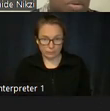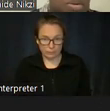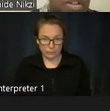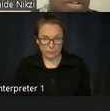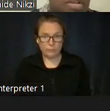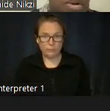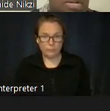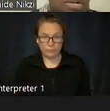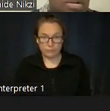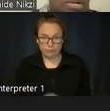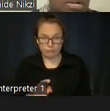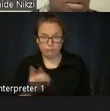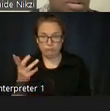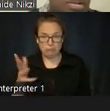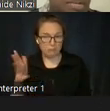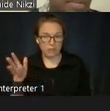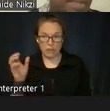we already approved this as well.